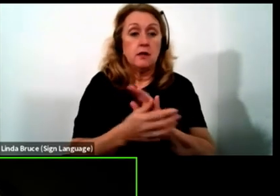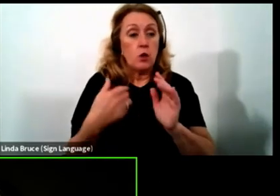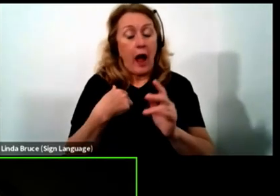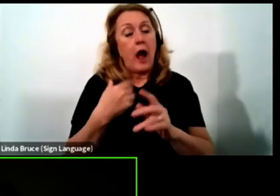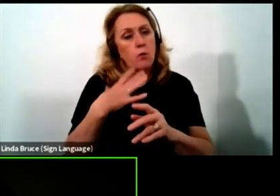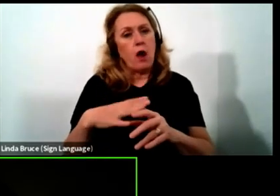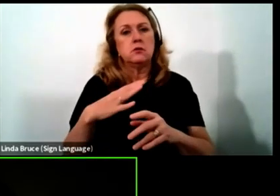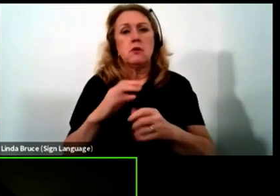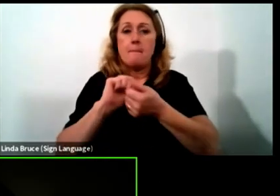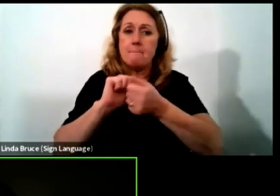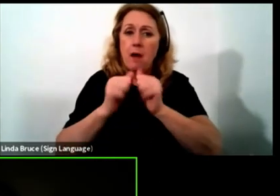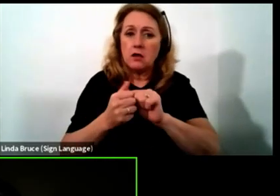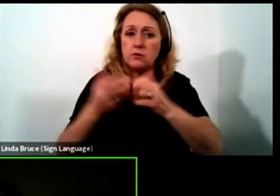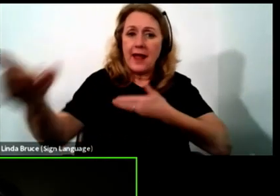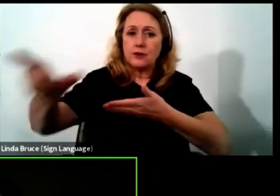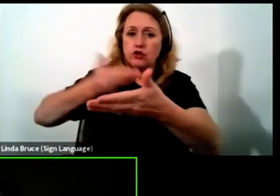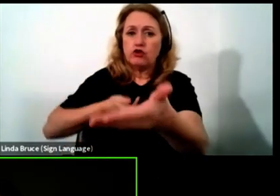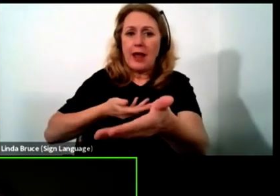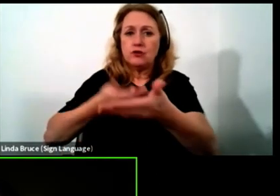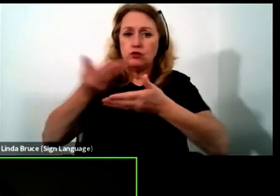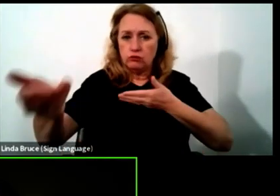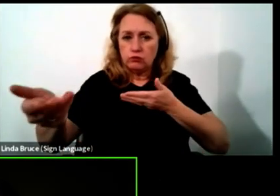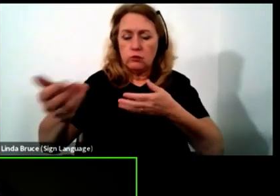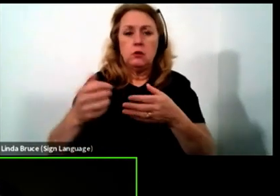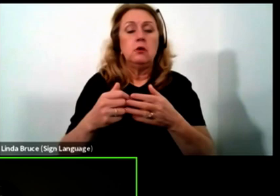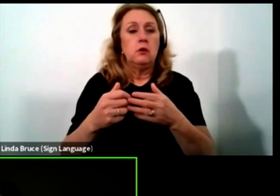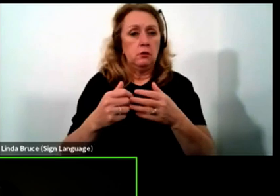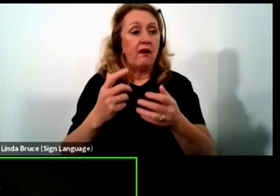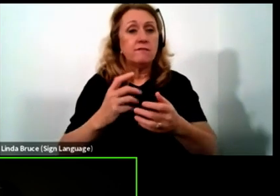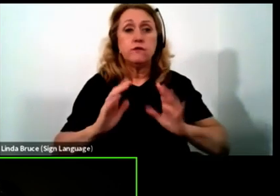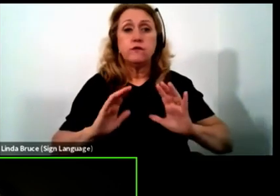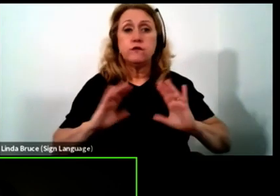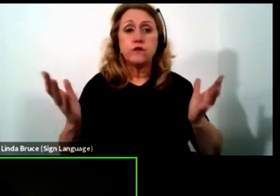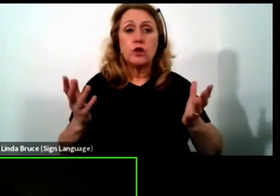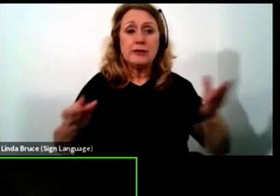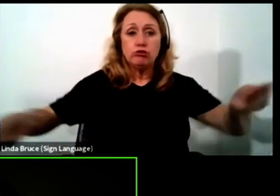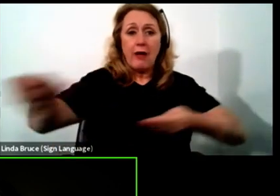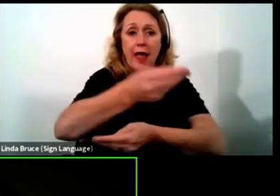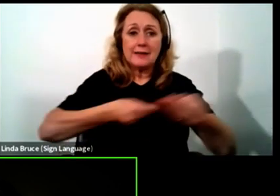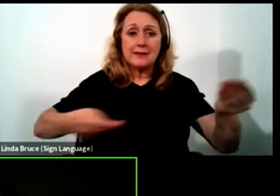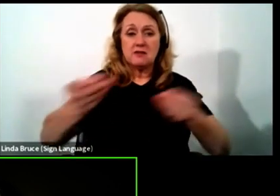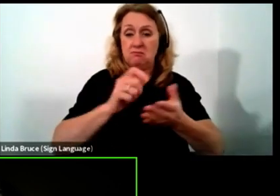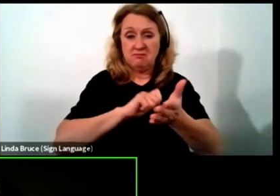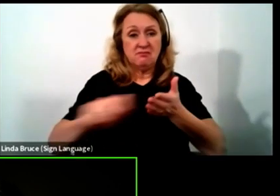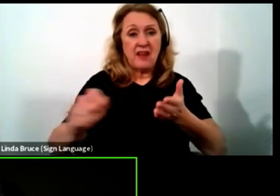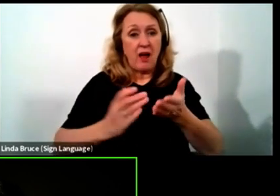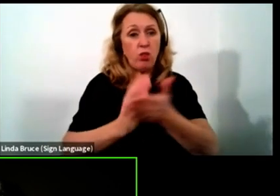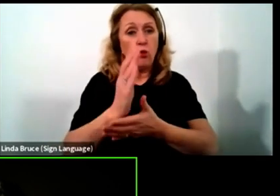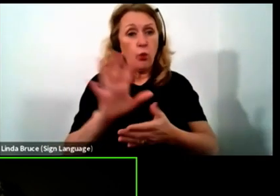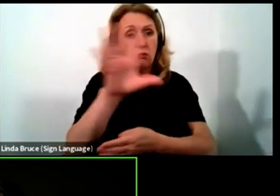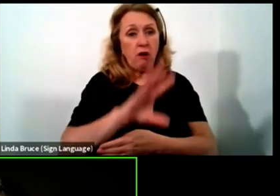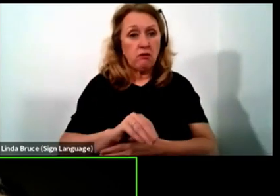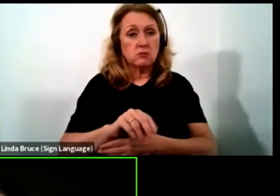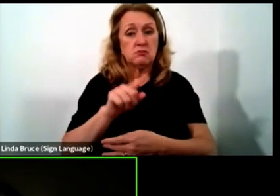partnership, I'm for exchange. I am very much for the free trade agreement which has been signed through the continent so that we can bring the